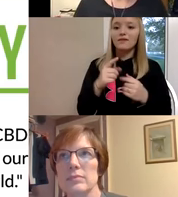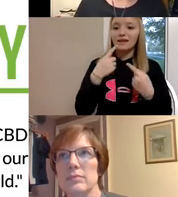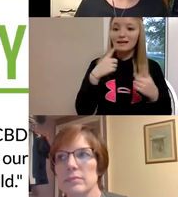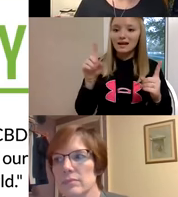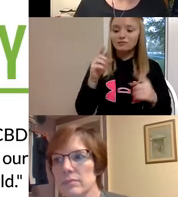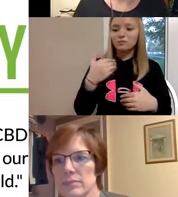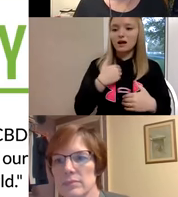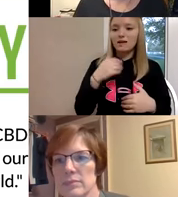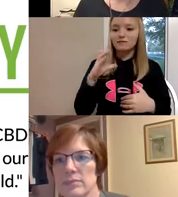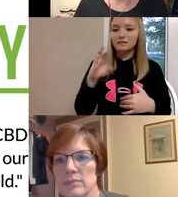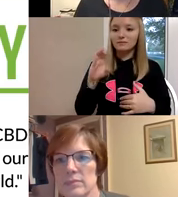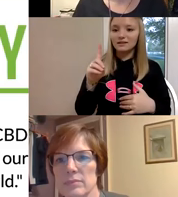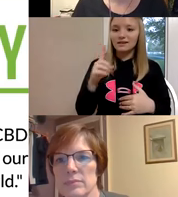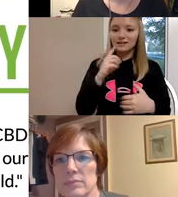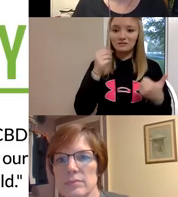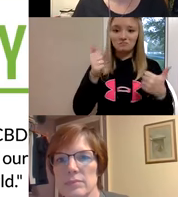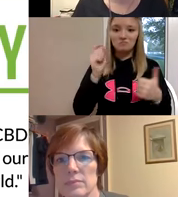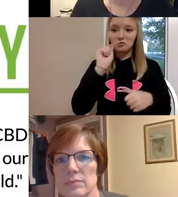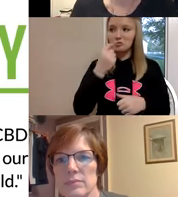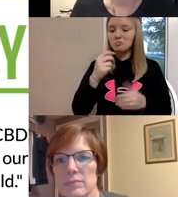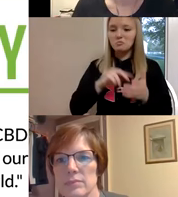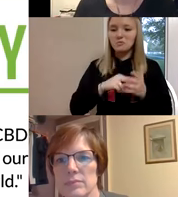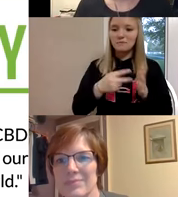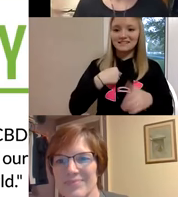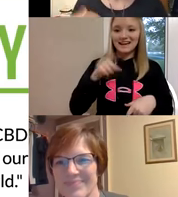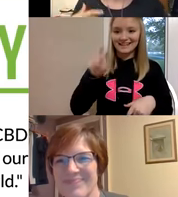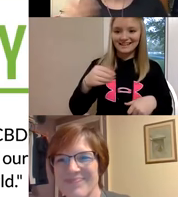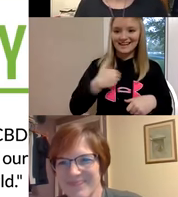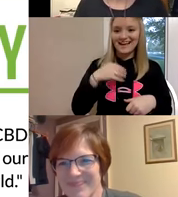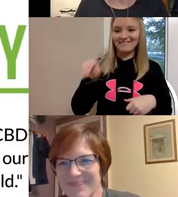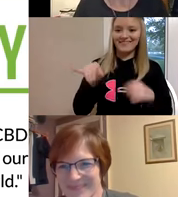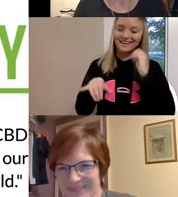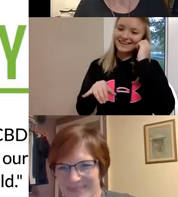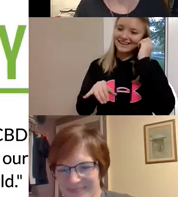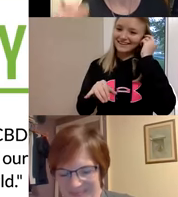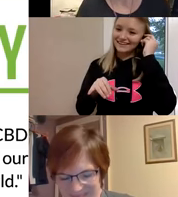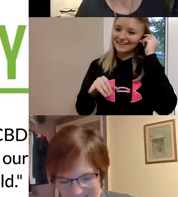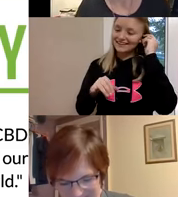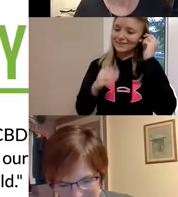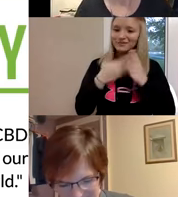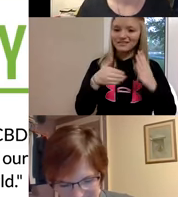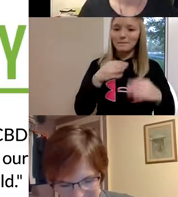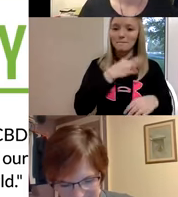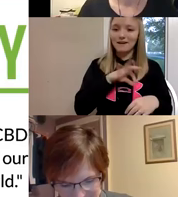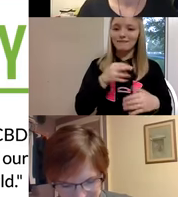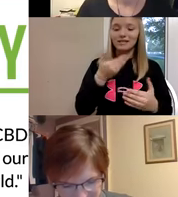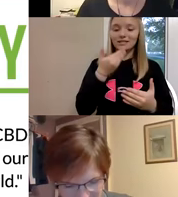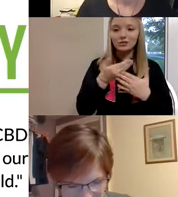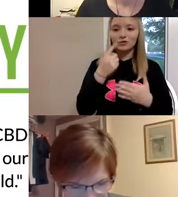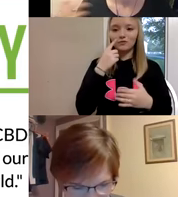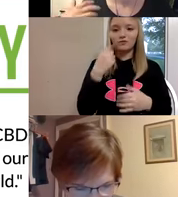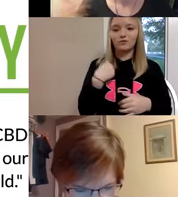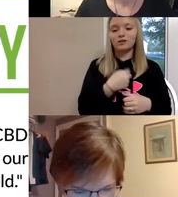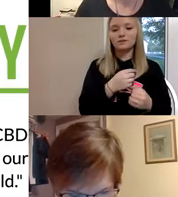I was like, okay, this means that this is something that I need to have. It means there's some benefit to it and that it's good for us. And